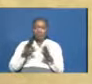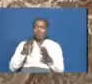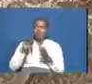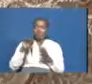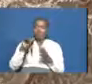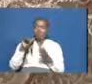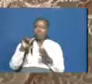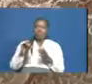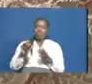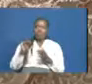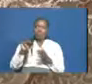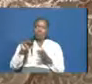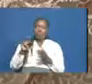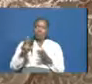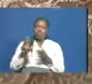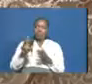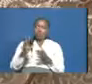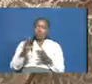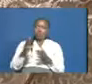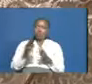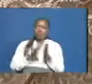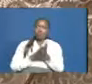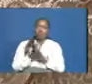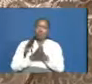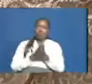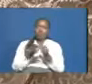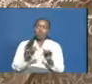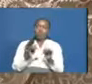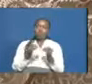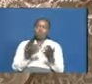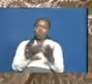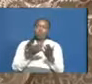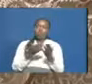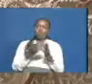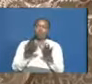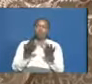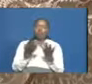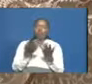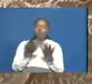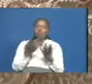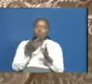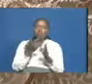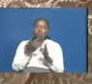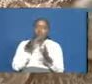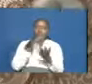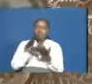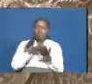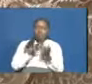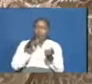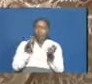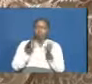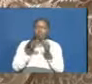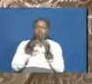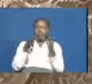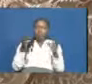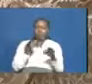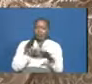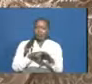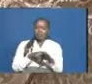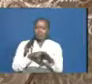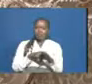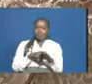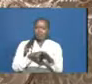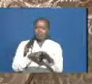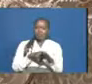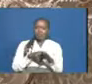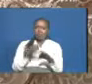agitation, they started actually, you know, trying at least to see whether those terms could be changed. But it took a long time for